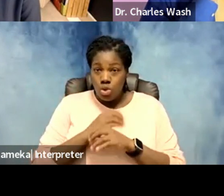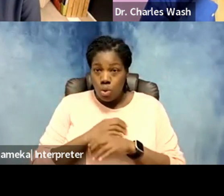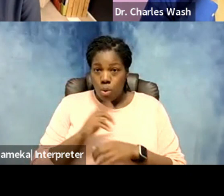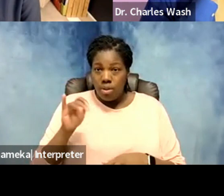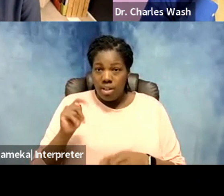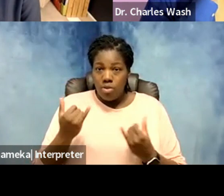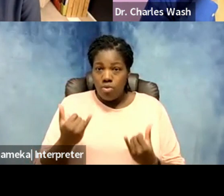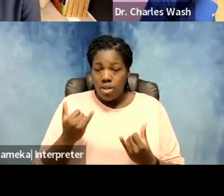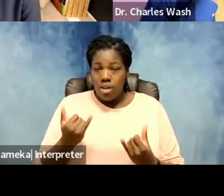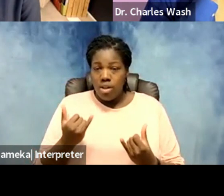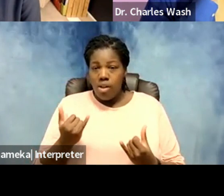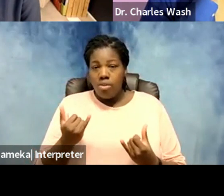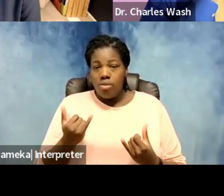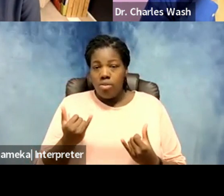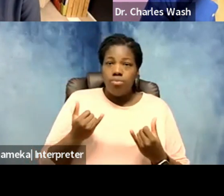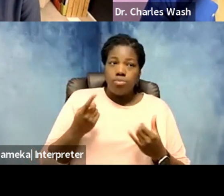And